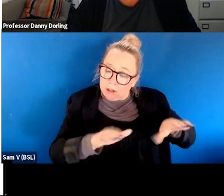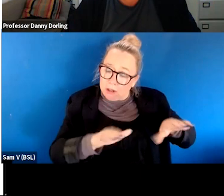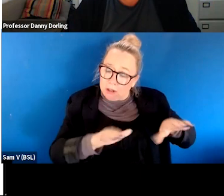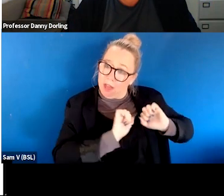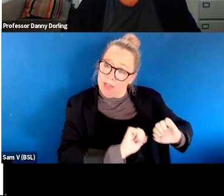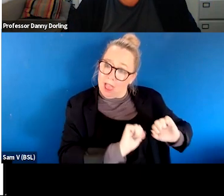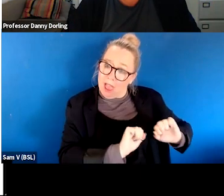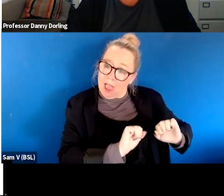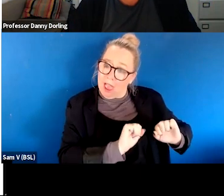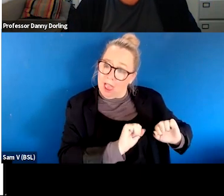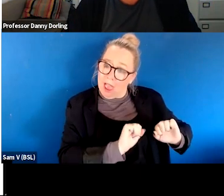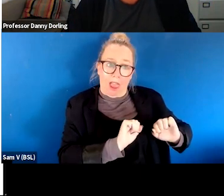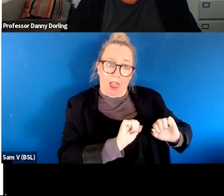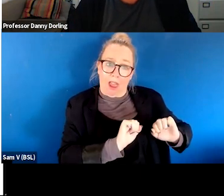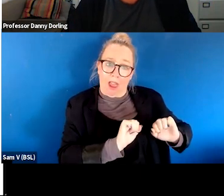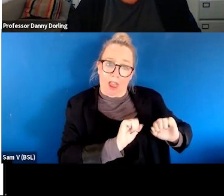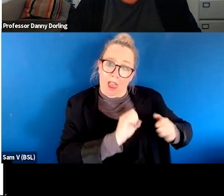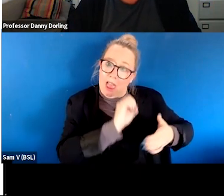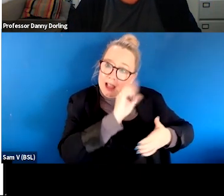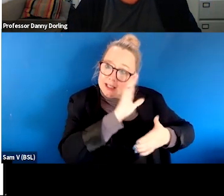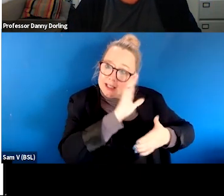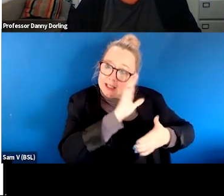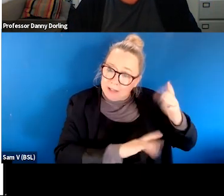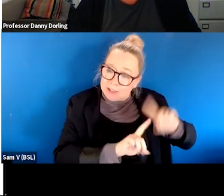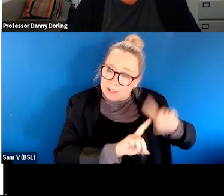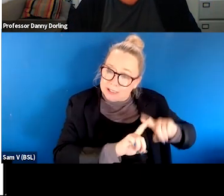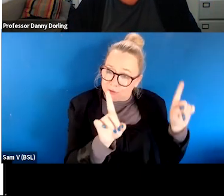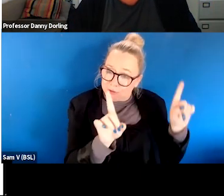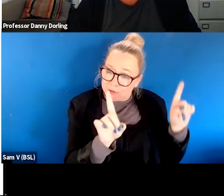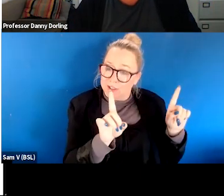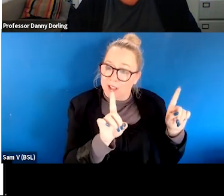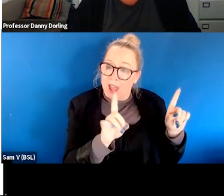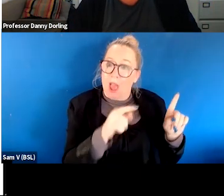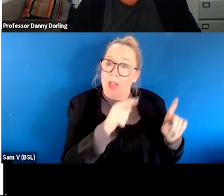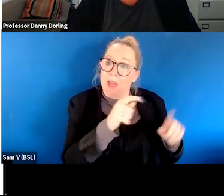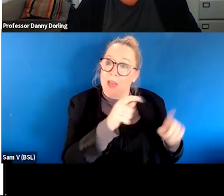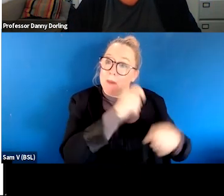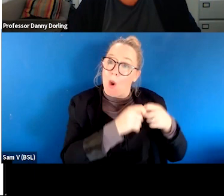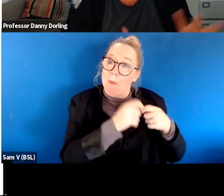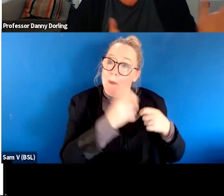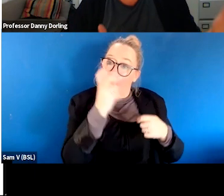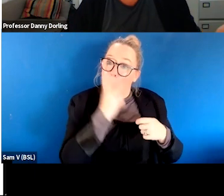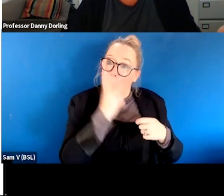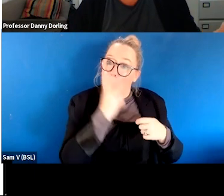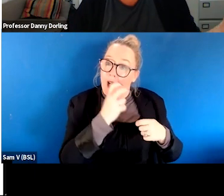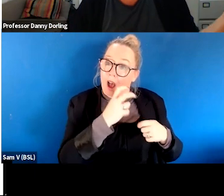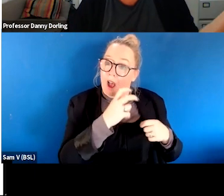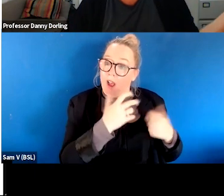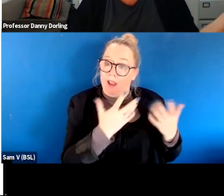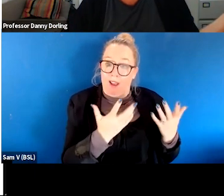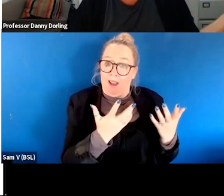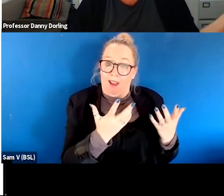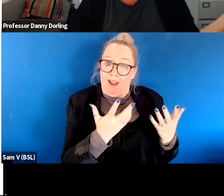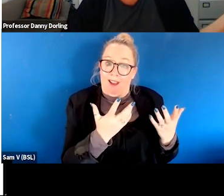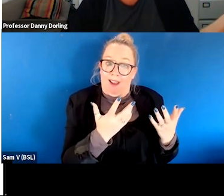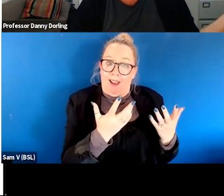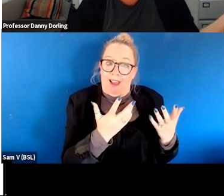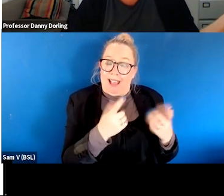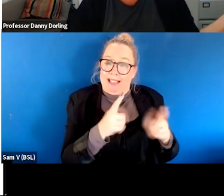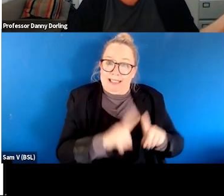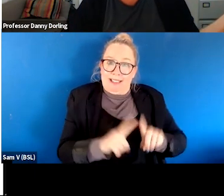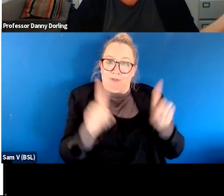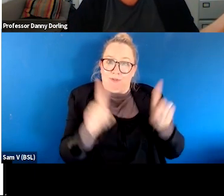this repeatedly will mean that when they're old, it won't be noticeable. That is our assumption about what happened with